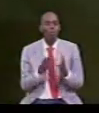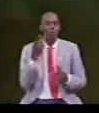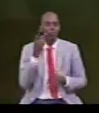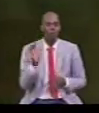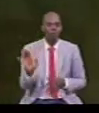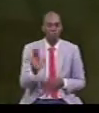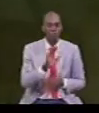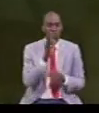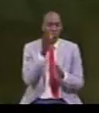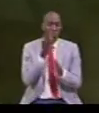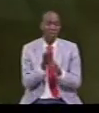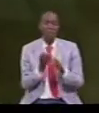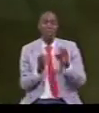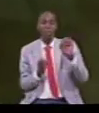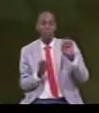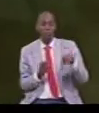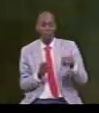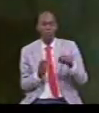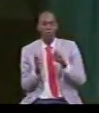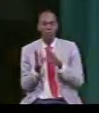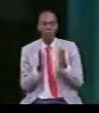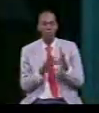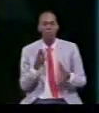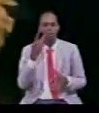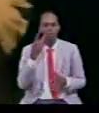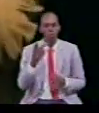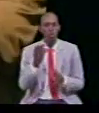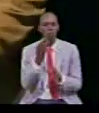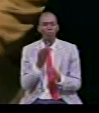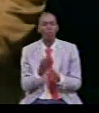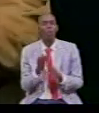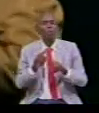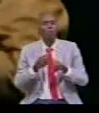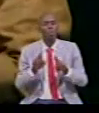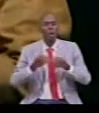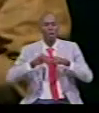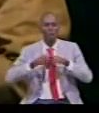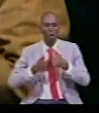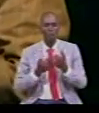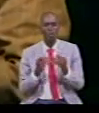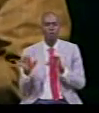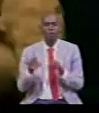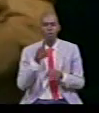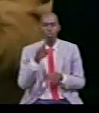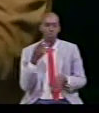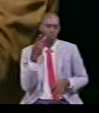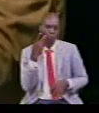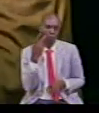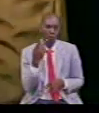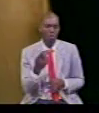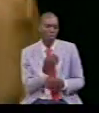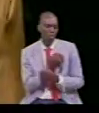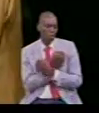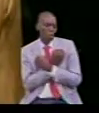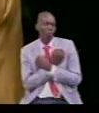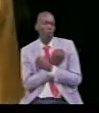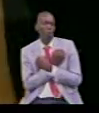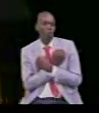faith, yes, he saw faith. How do you see love? How do you